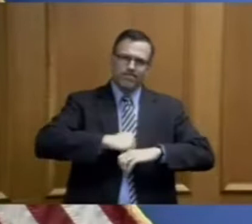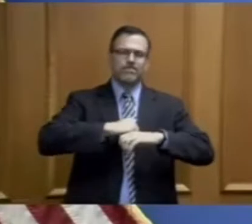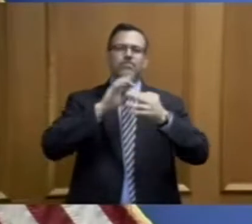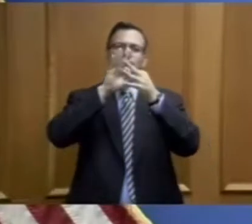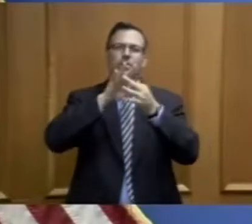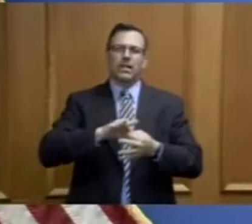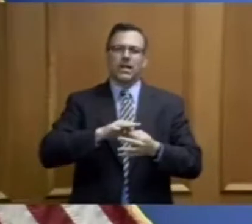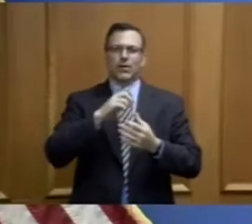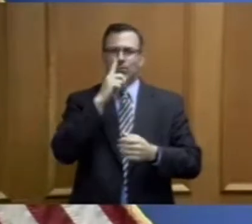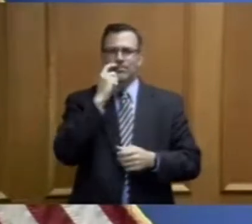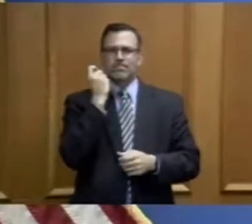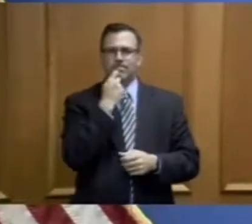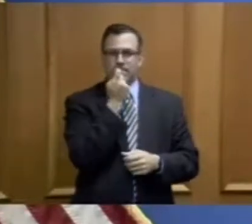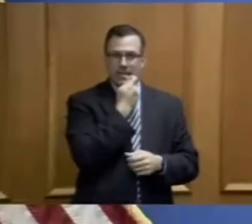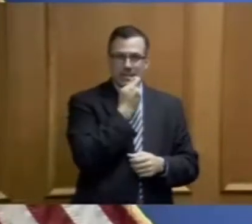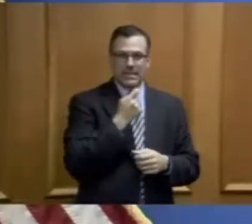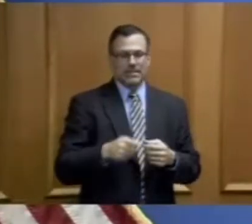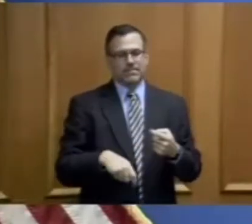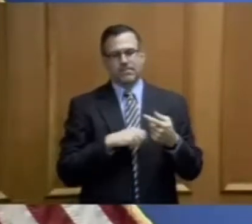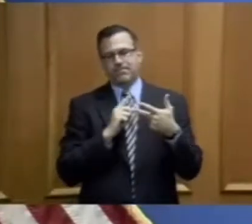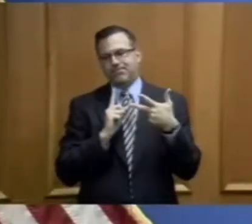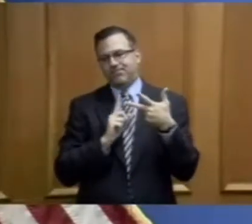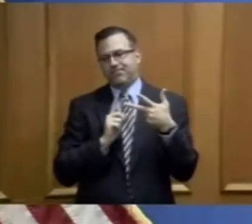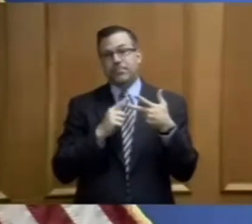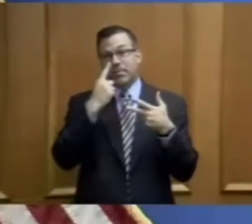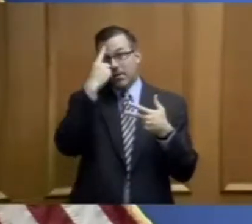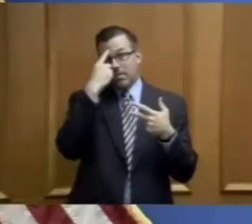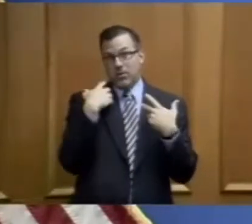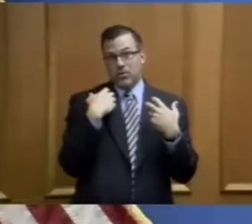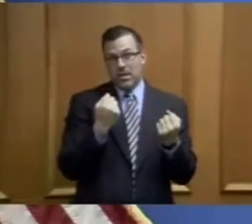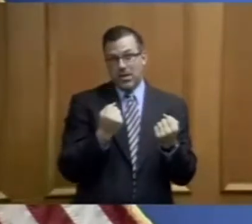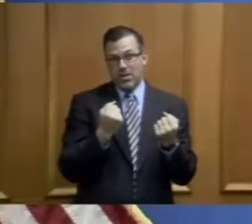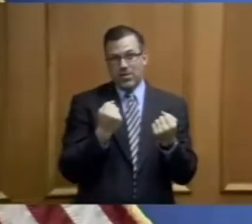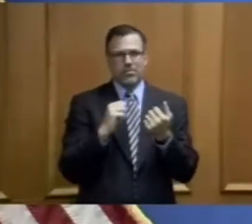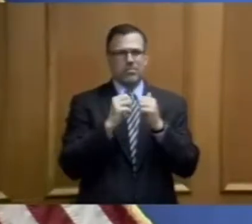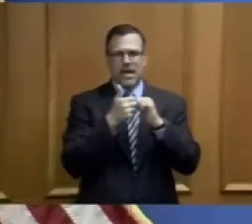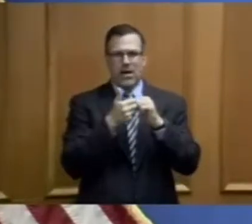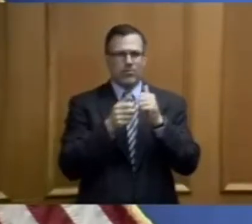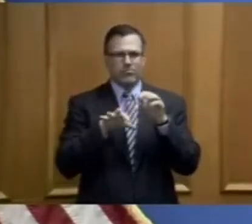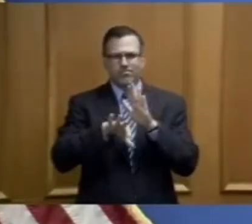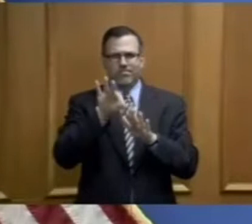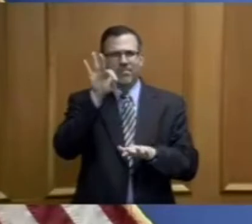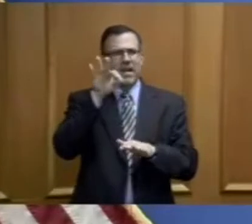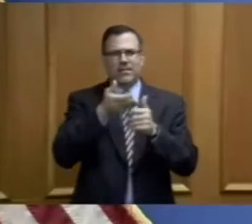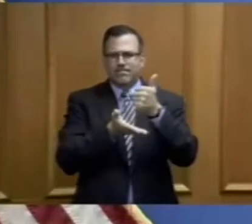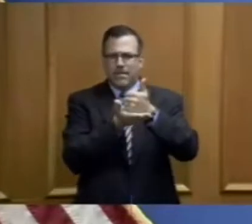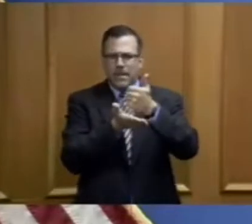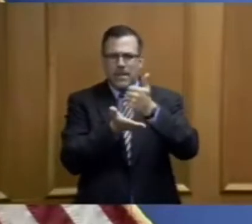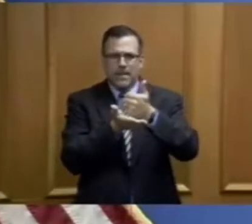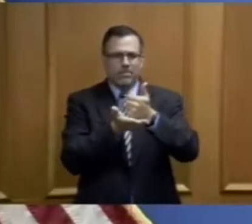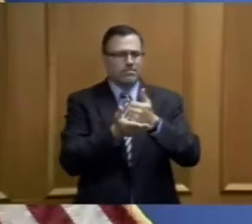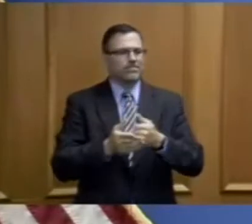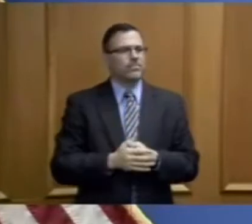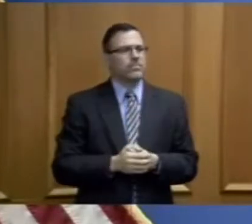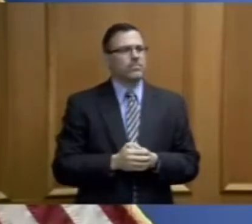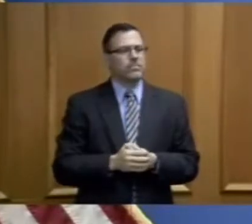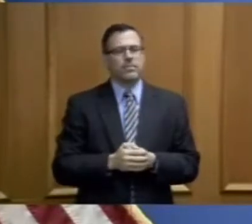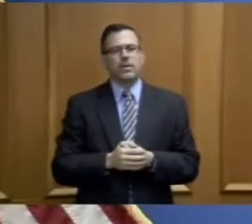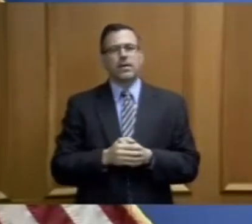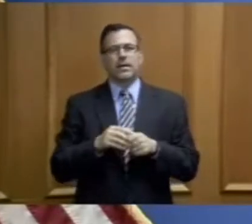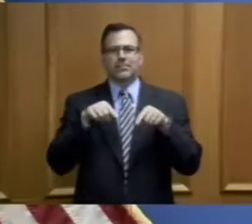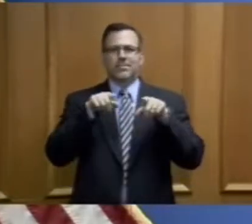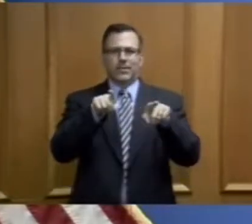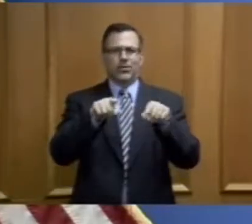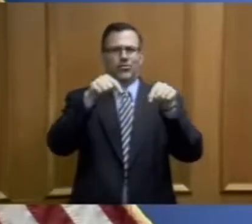testing. We'll be talking about mental health resources that are needed in the midst of